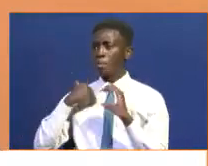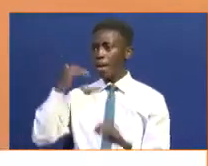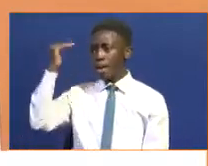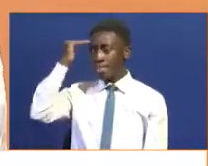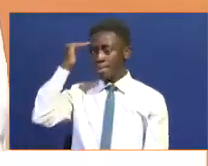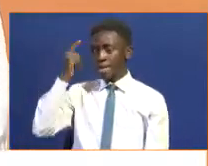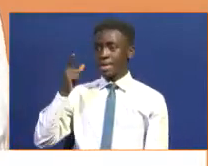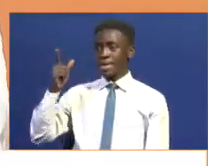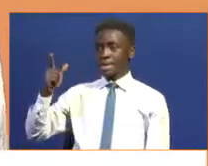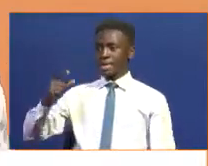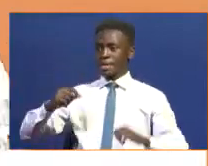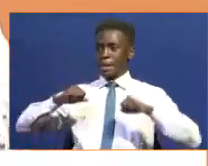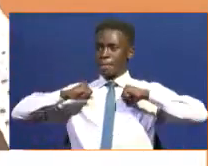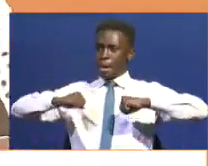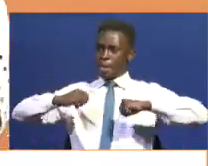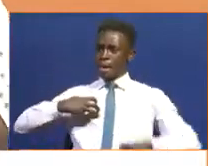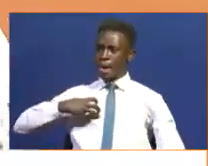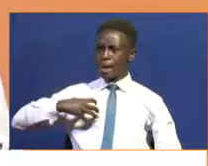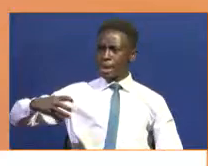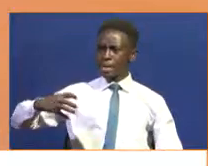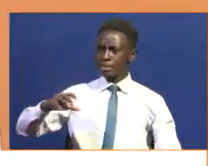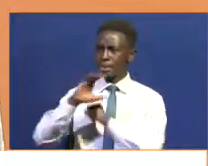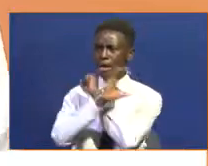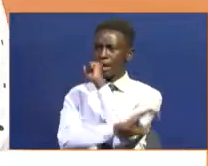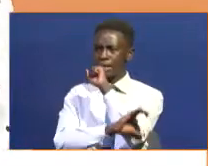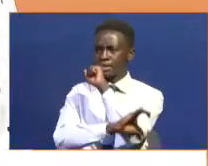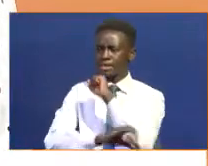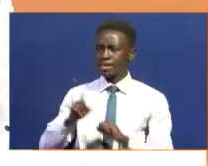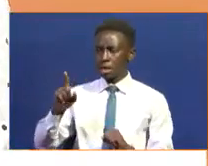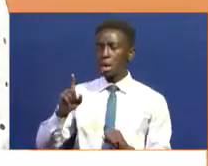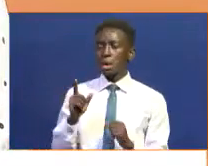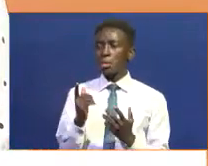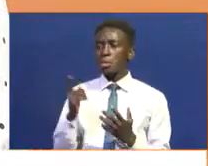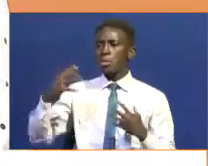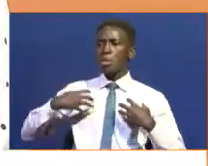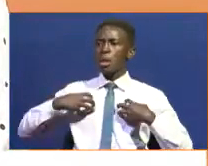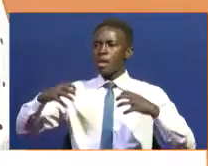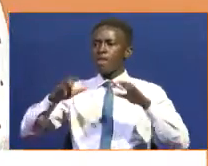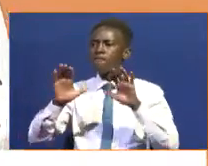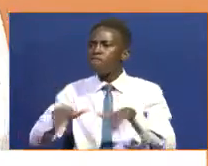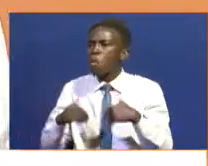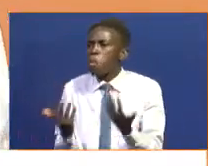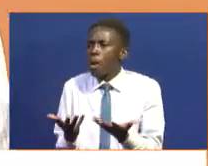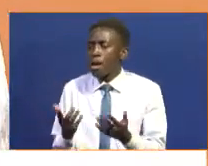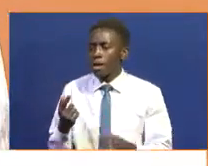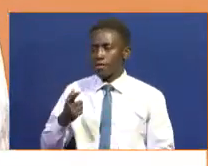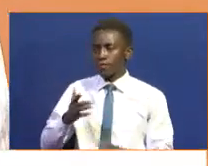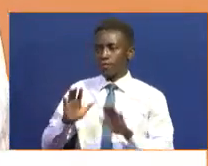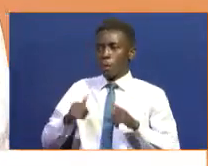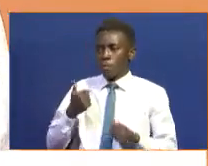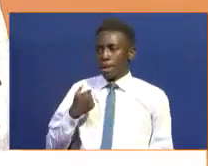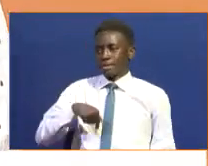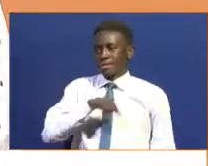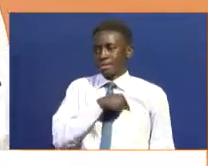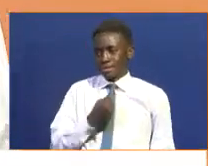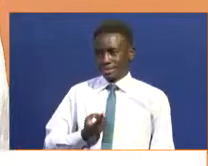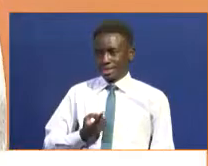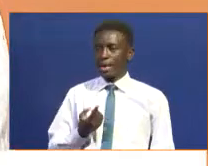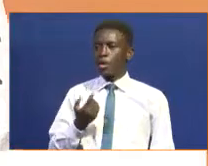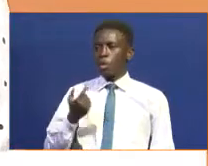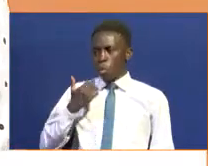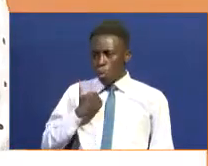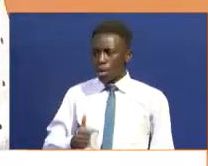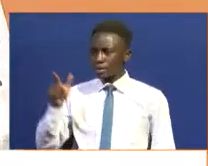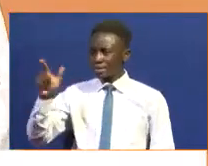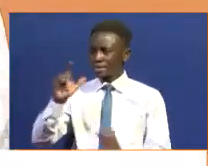calling them rich countries, mm-hmm. but we are the ones who've made them rich. Mm-hmm. So we want countries to really own up into